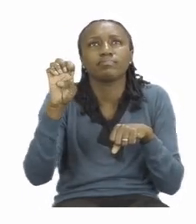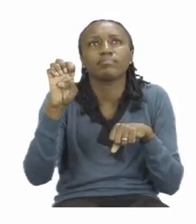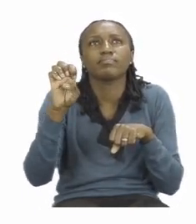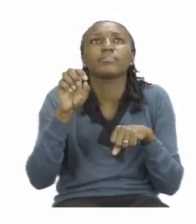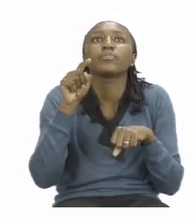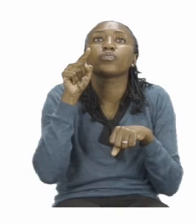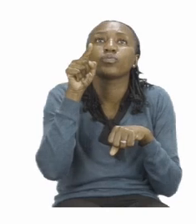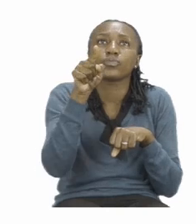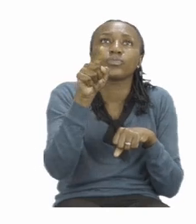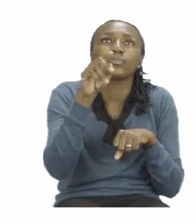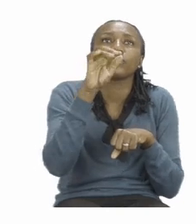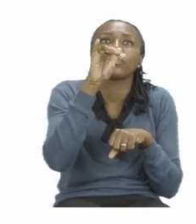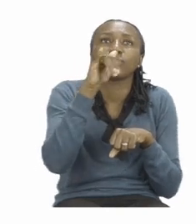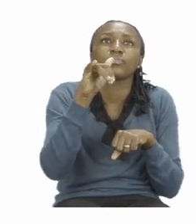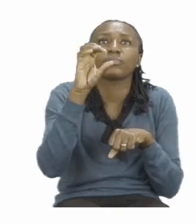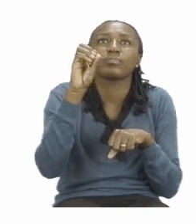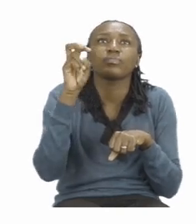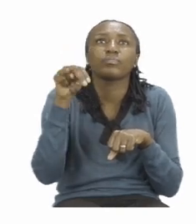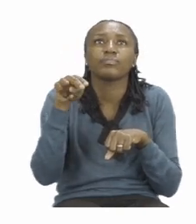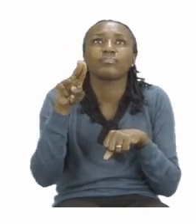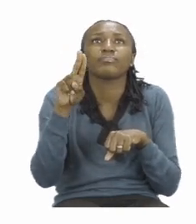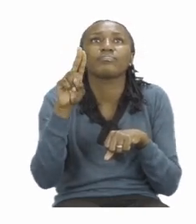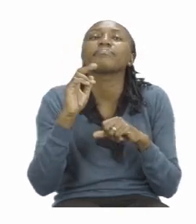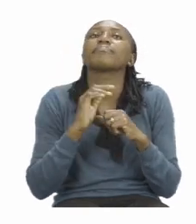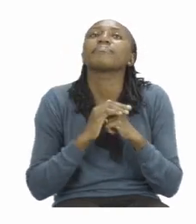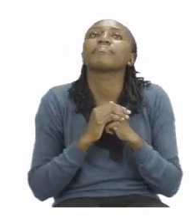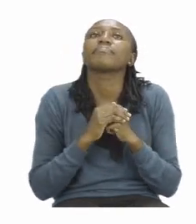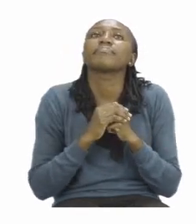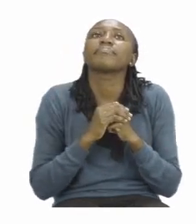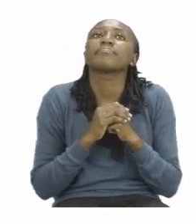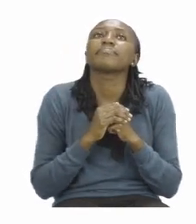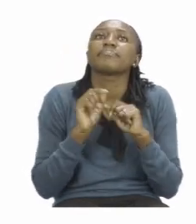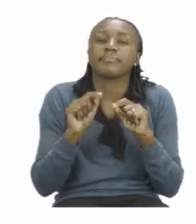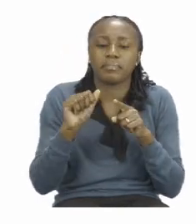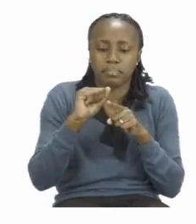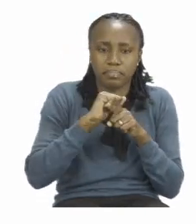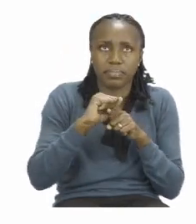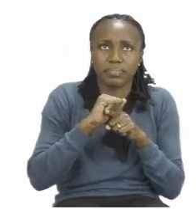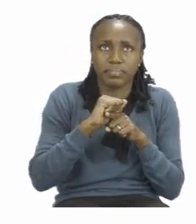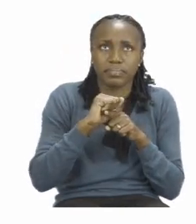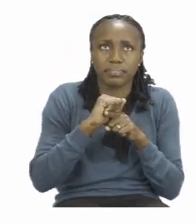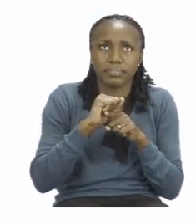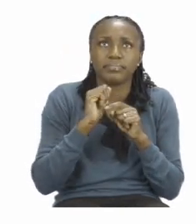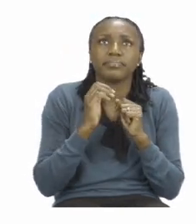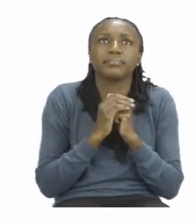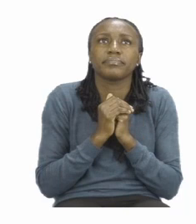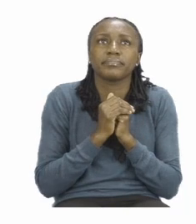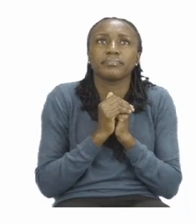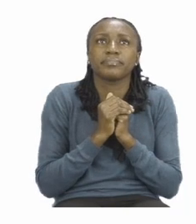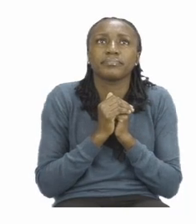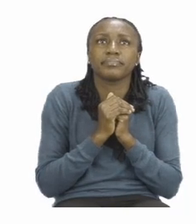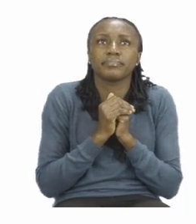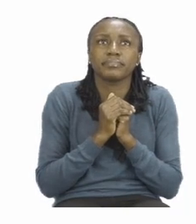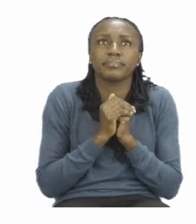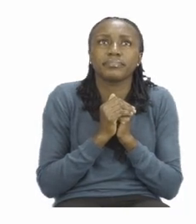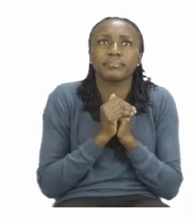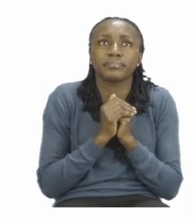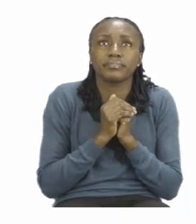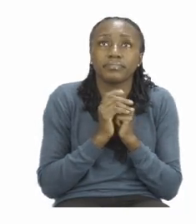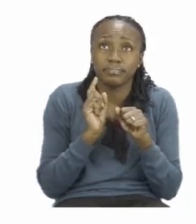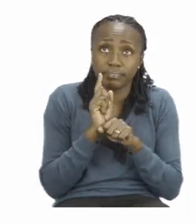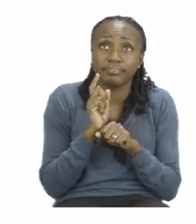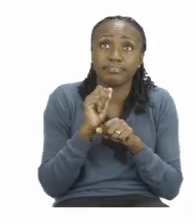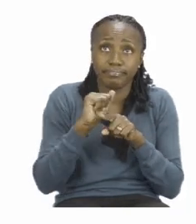you. Well done. Now it's time to trace. So remember, you're going to trace first and then write